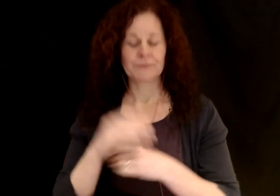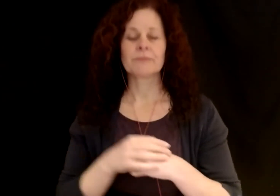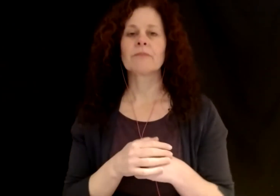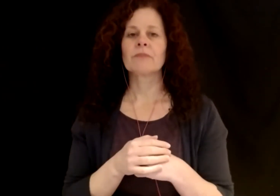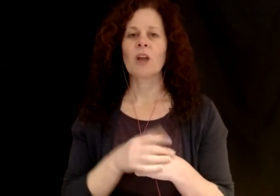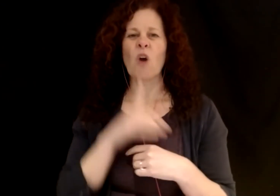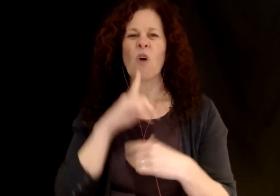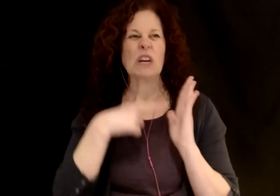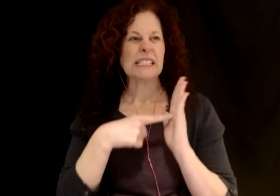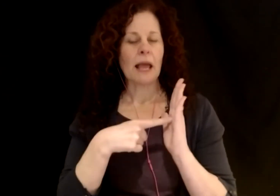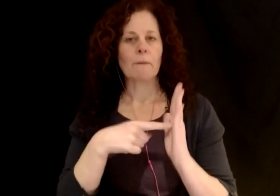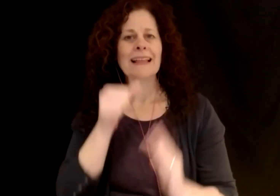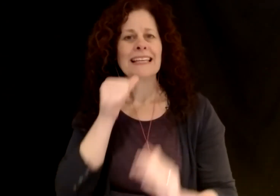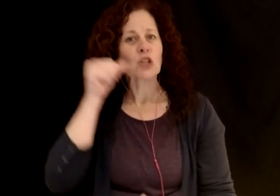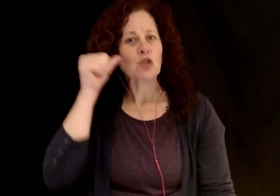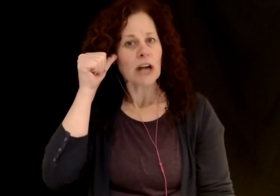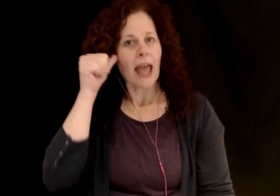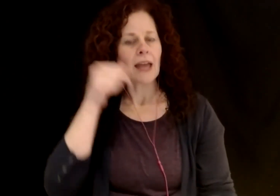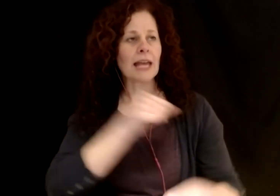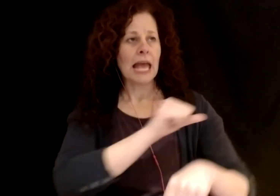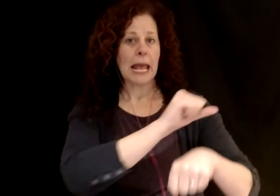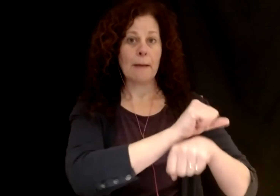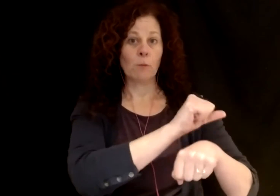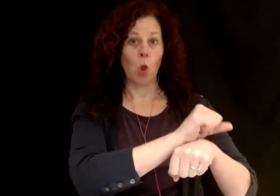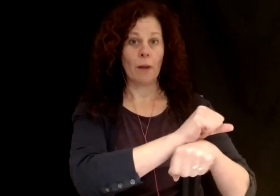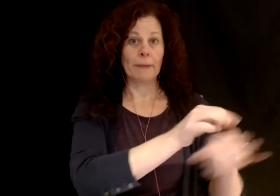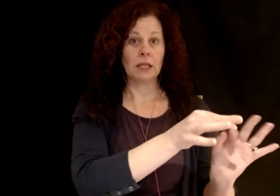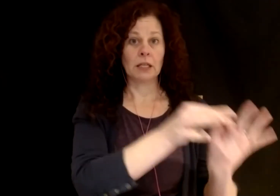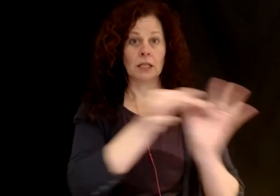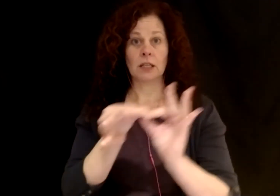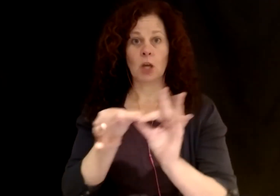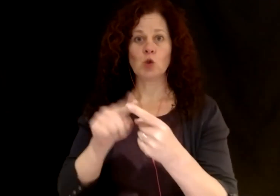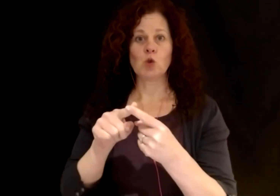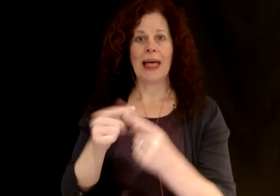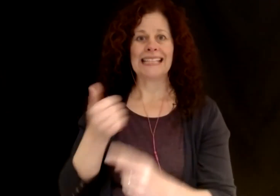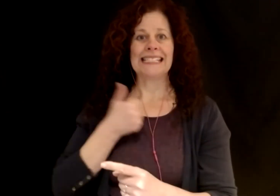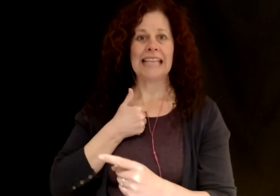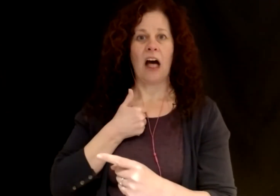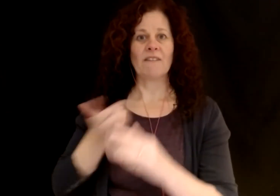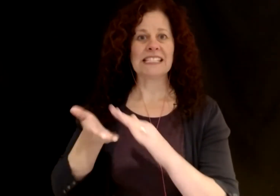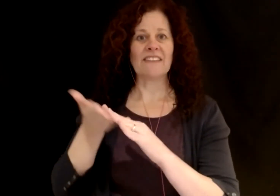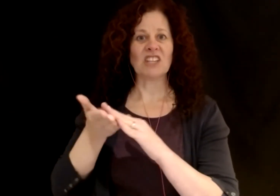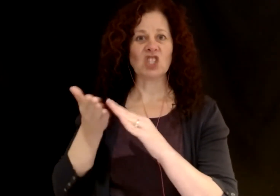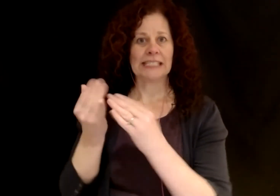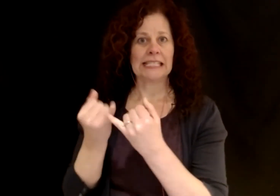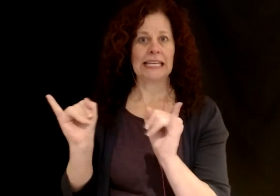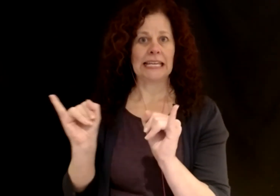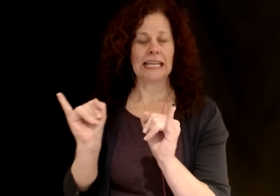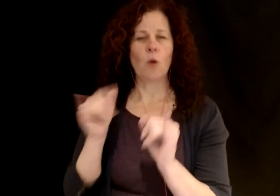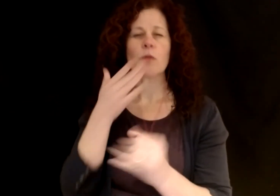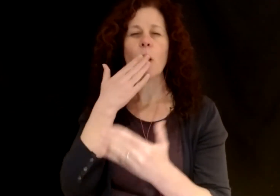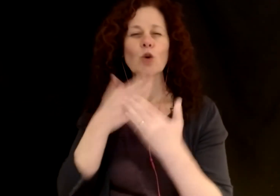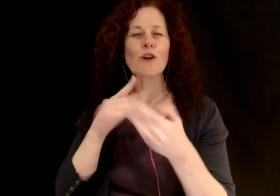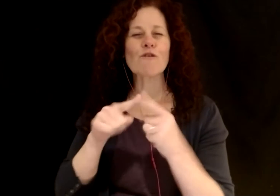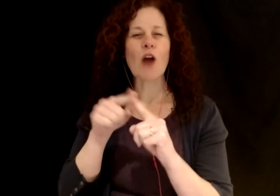understanding on yesterday employment and economic self-sufficiency with my good friend Maria Town,